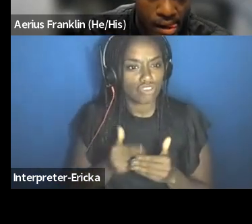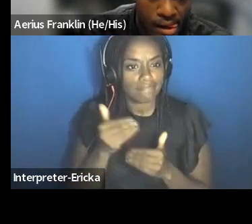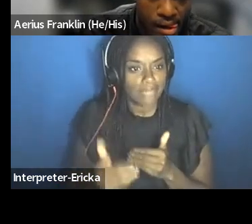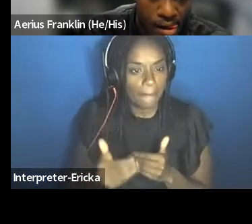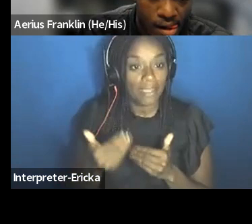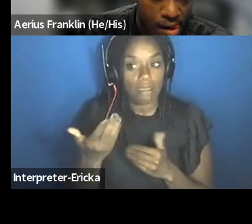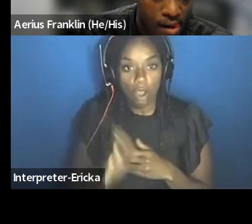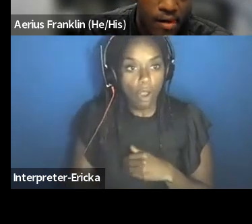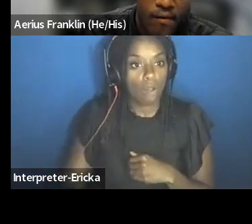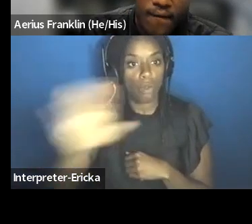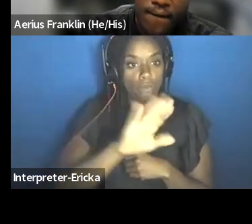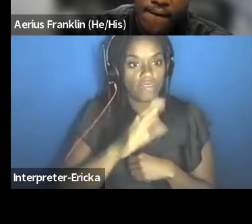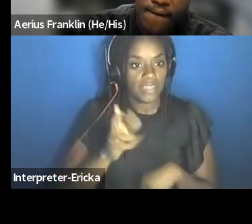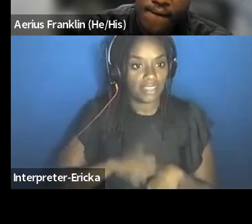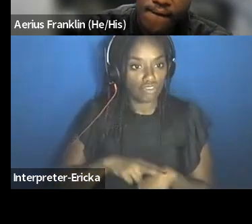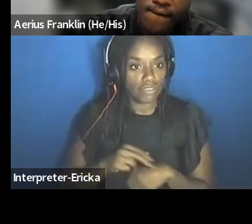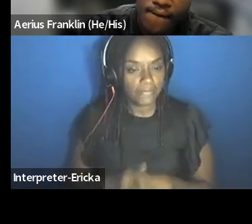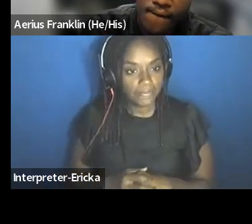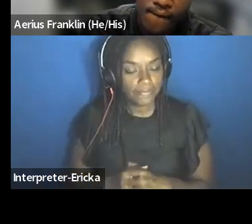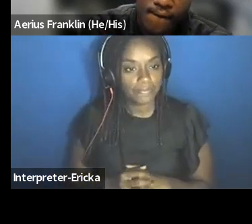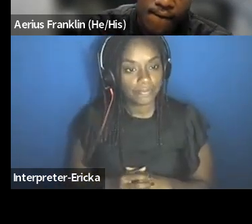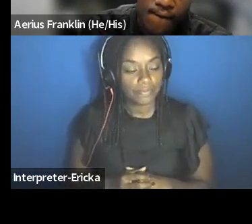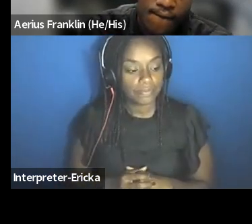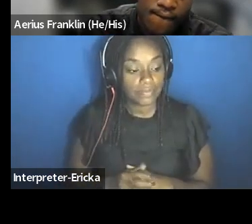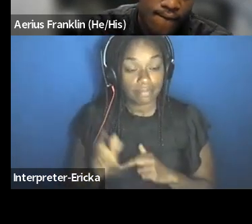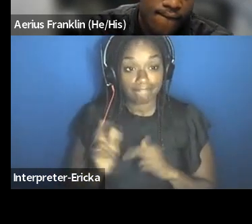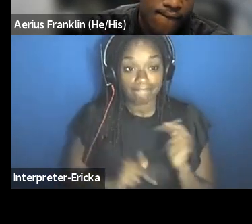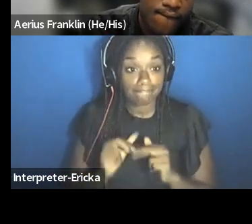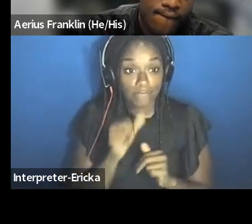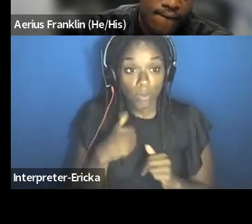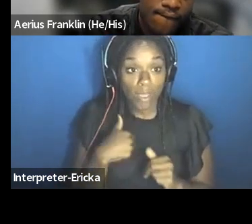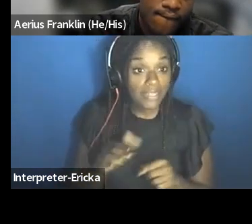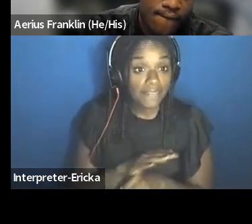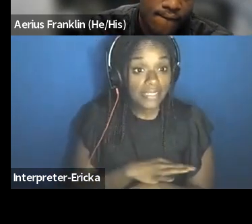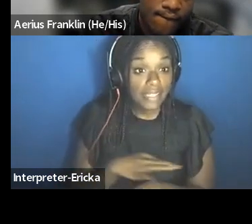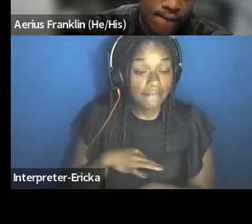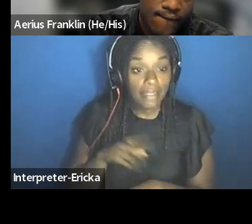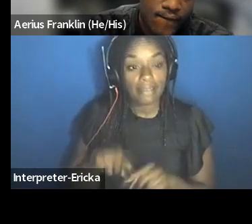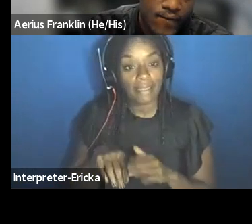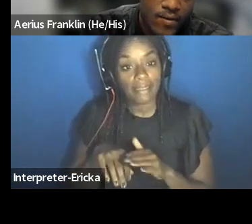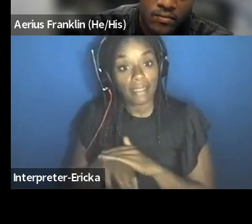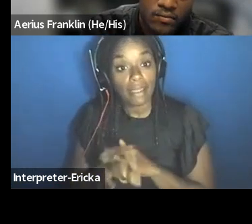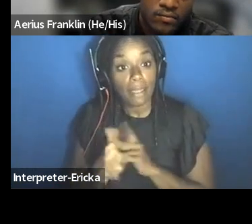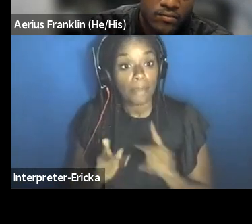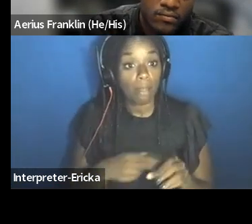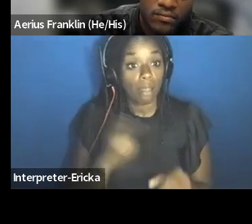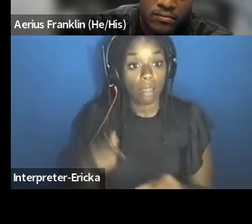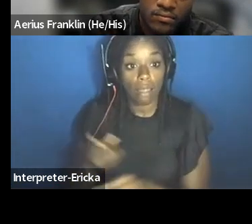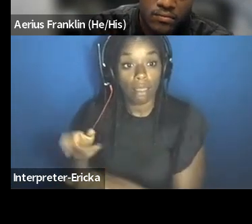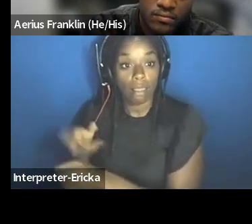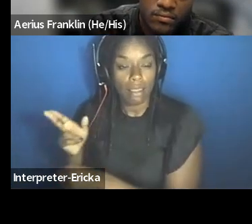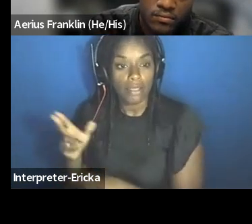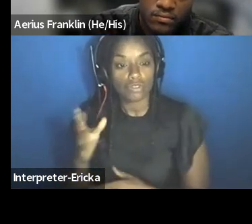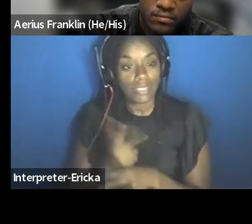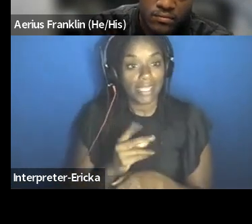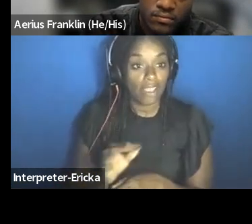nationally? Because facilities don't have enough staff. People can't get in there. People are quitting their jobs to care for their aging